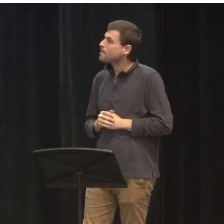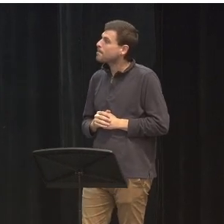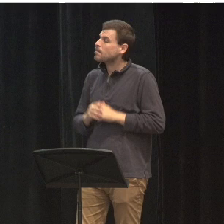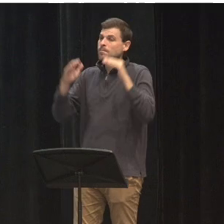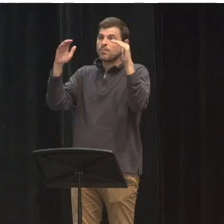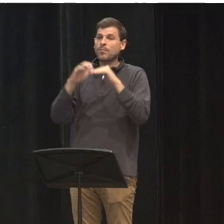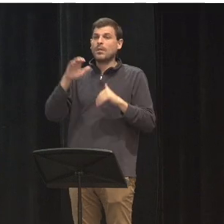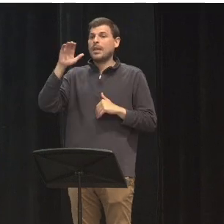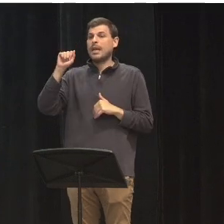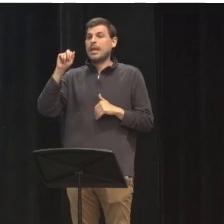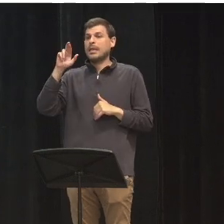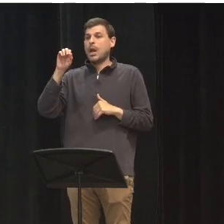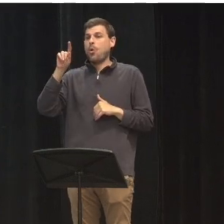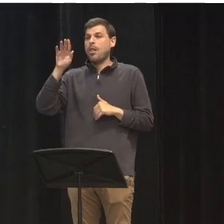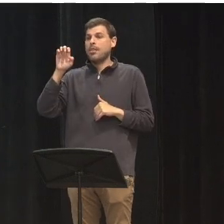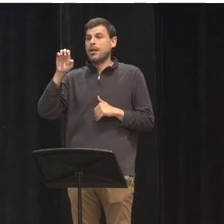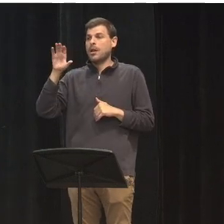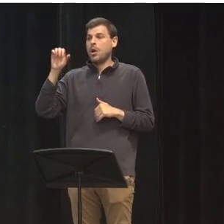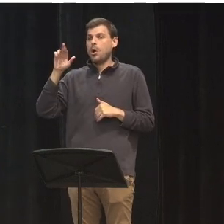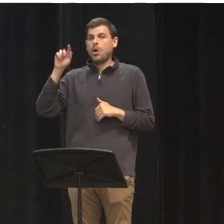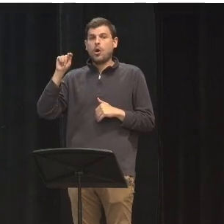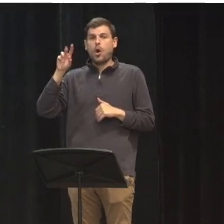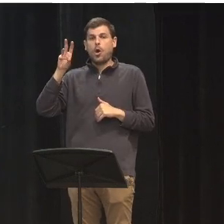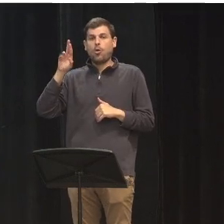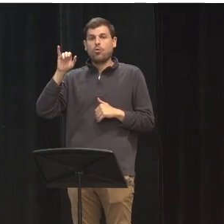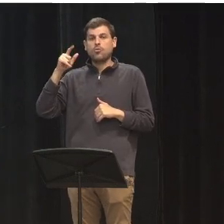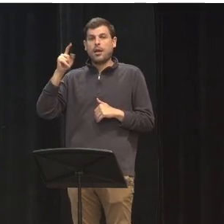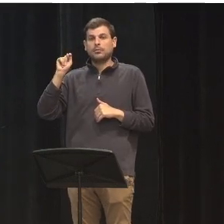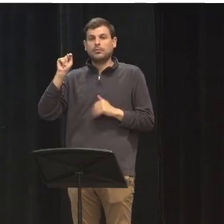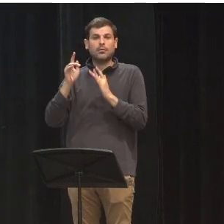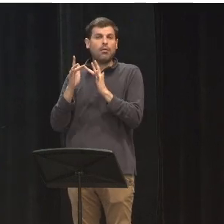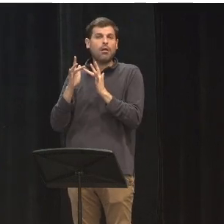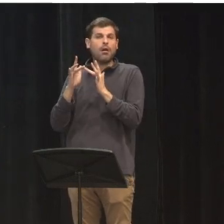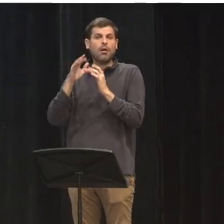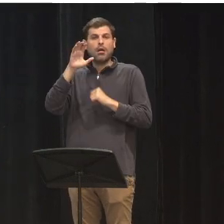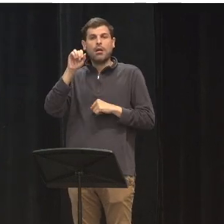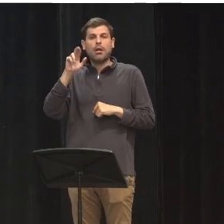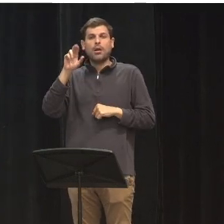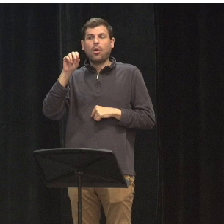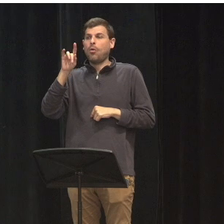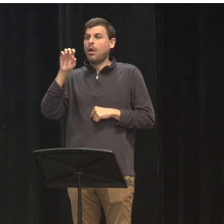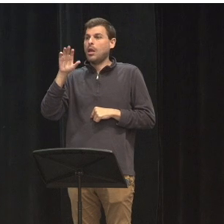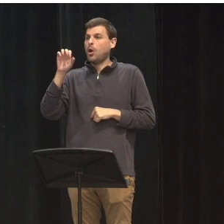Is Carolyn Cartwright available? There's another online.